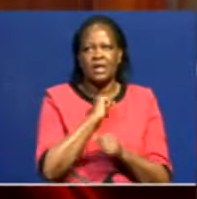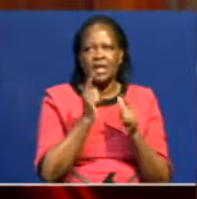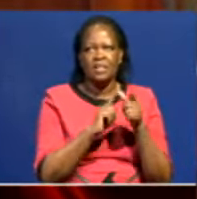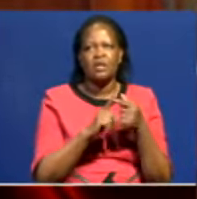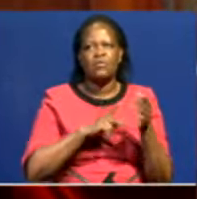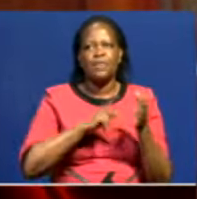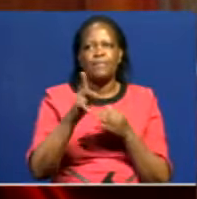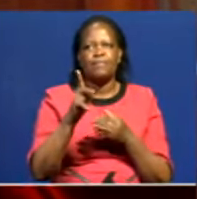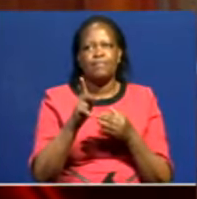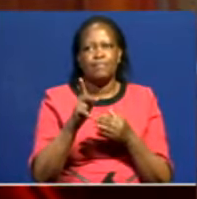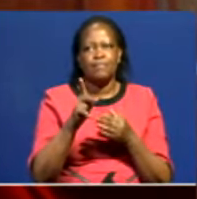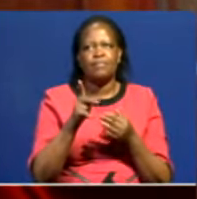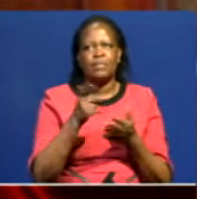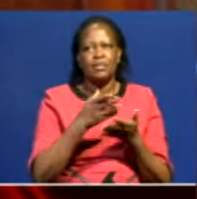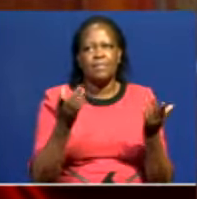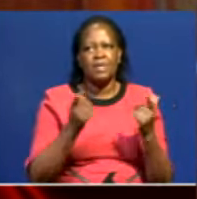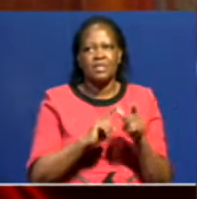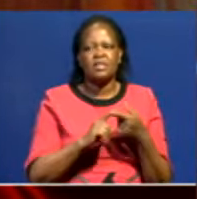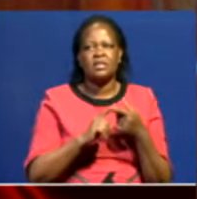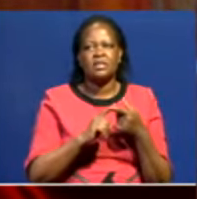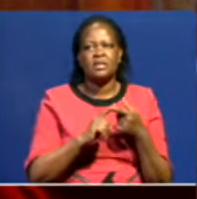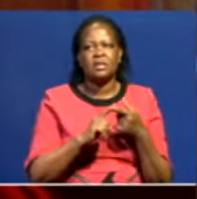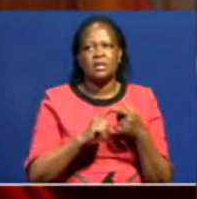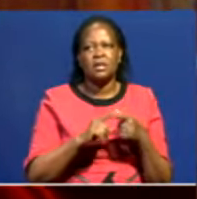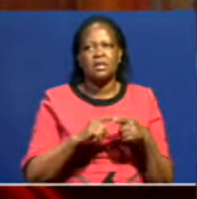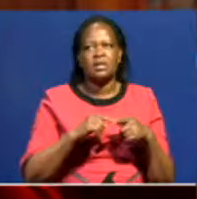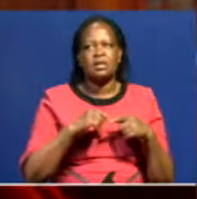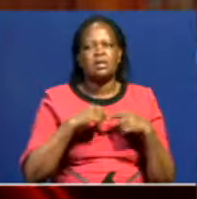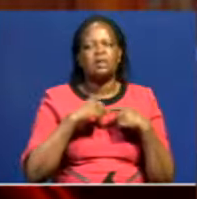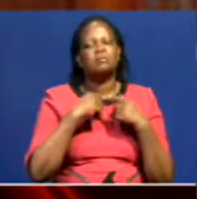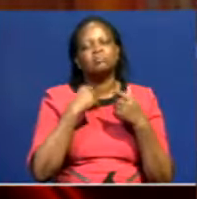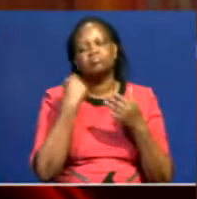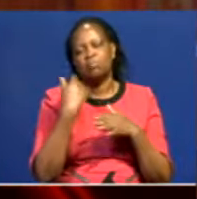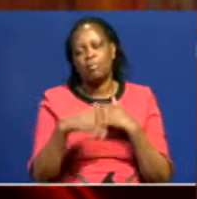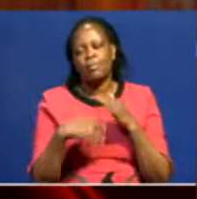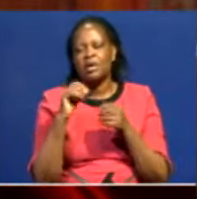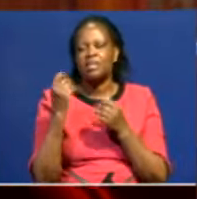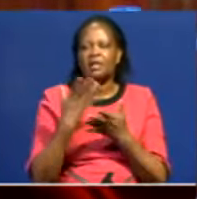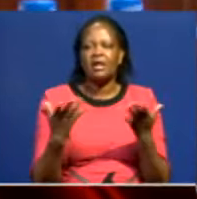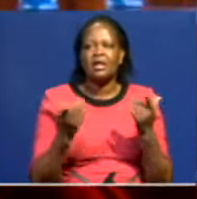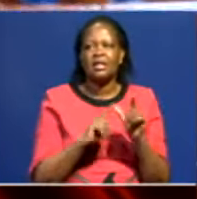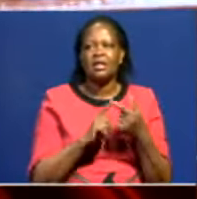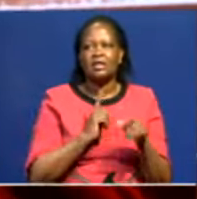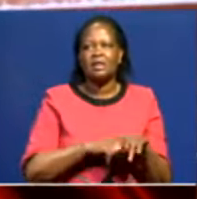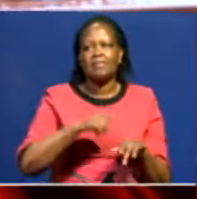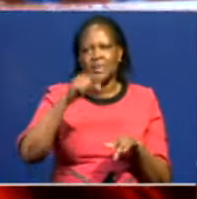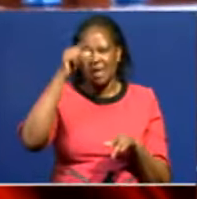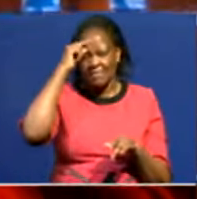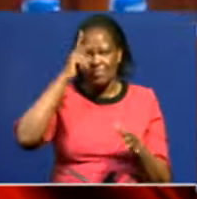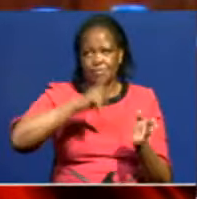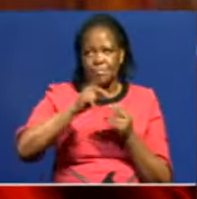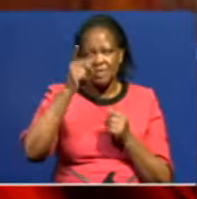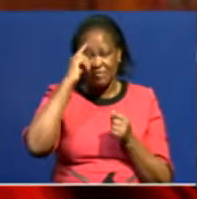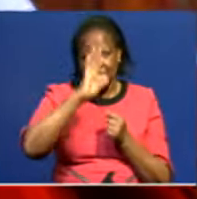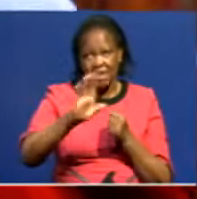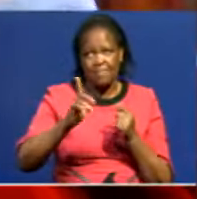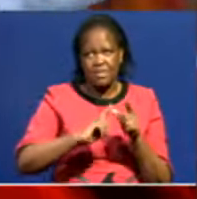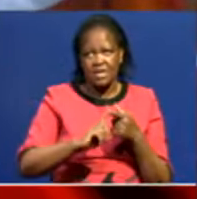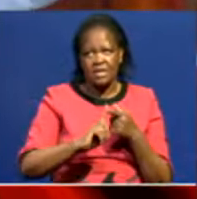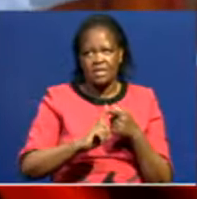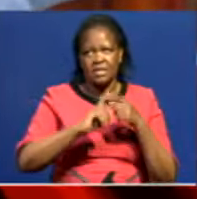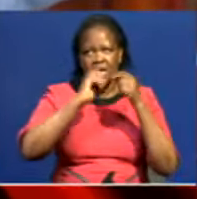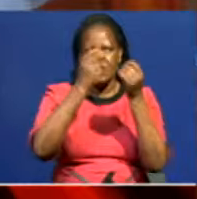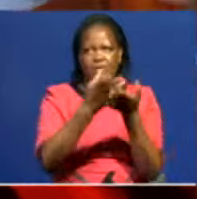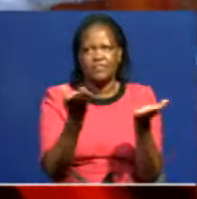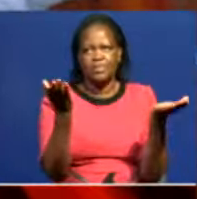them. And then they can go to build something else. And then once the government off takes them, then they can give